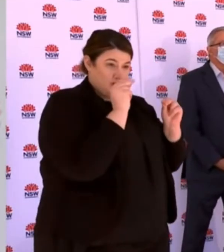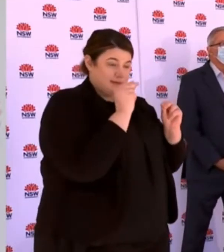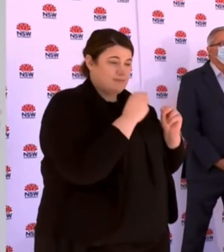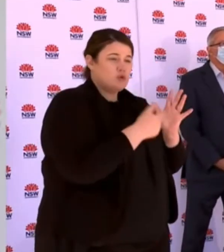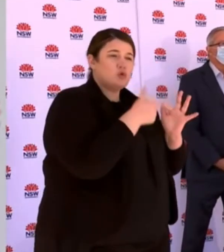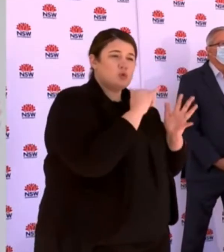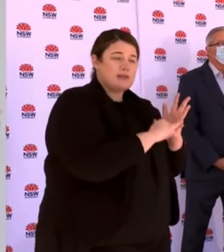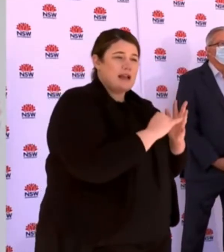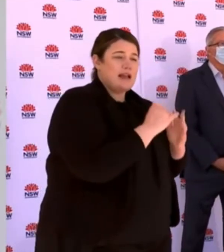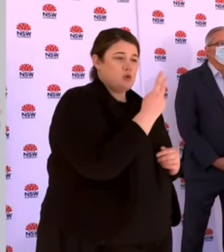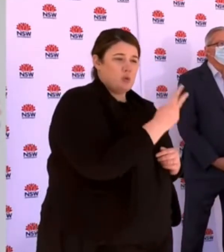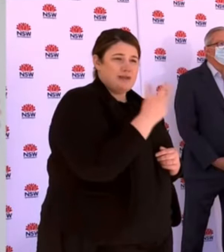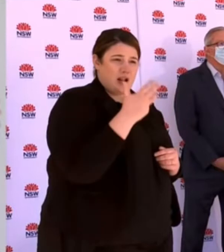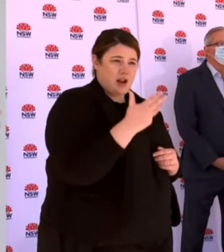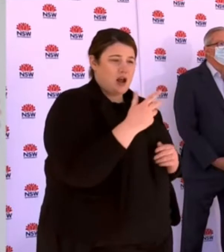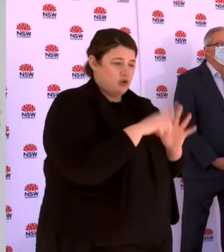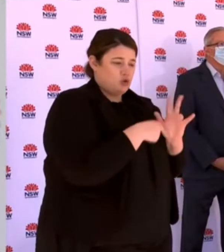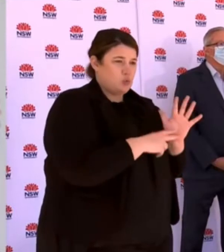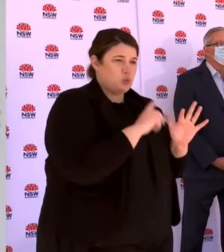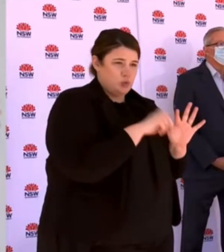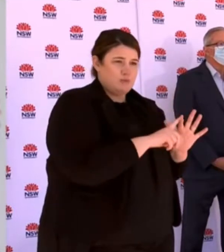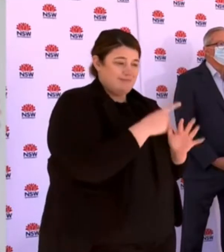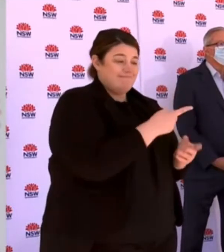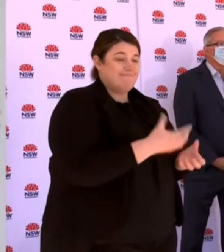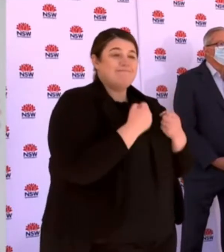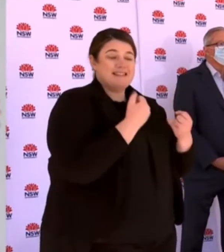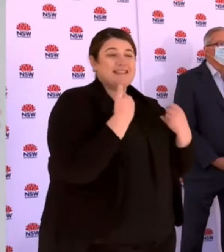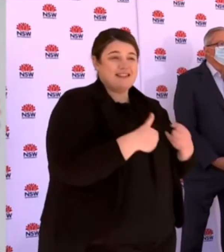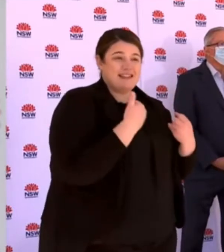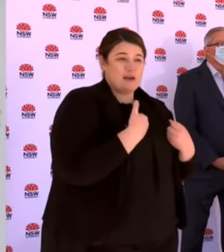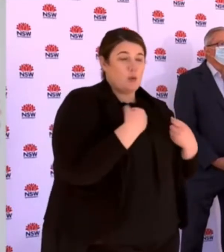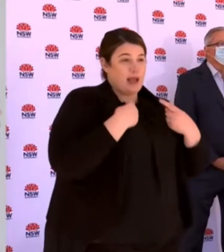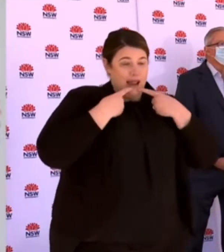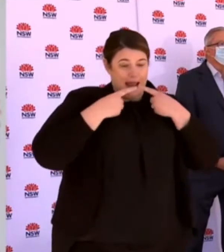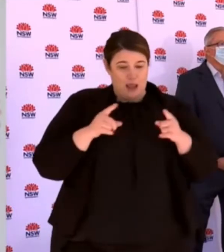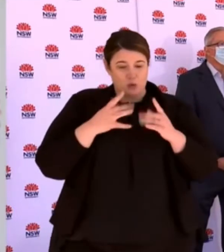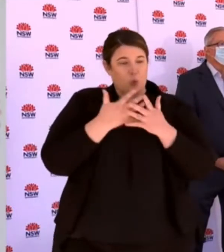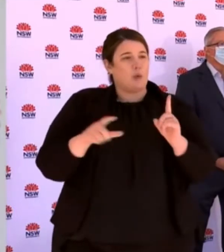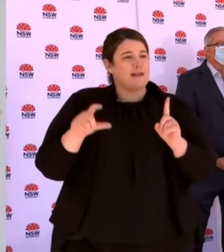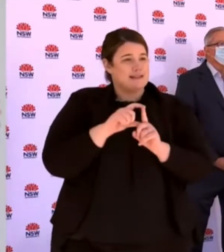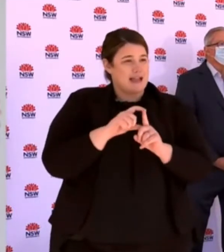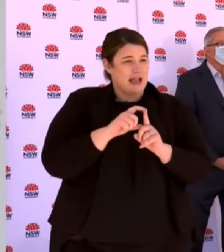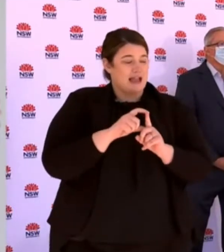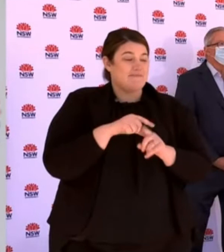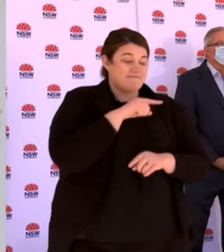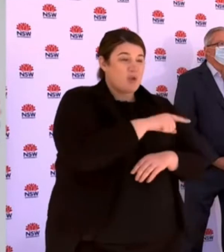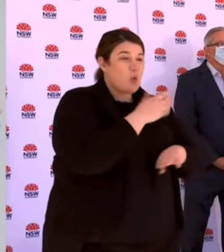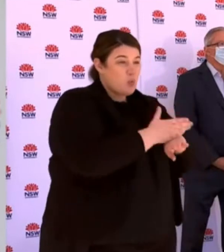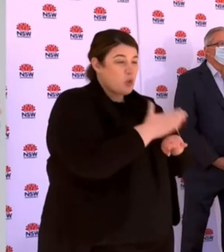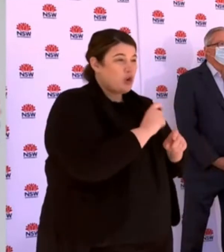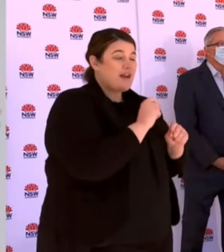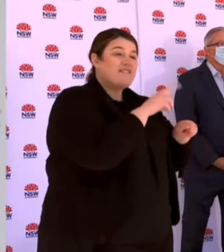the evening of Tuesday, the June 29th, and this case was announced on Wednesday because she'd worked